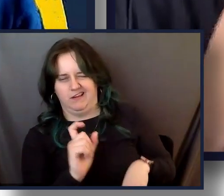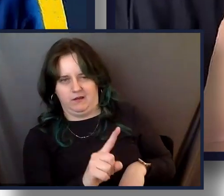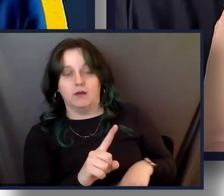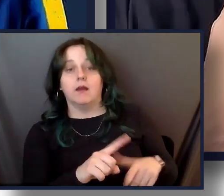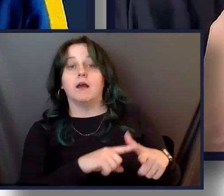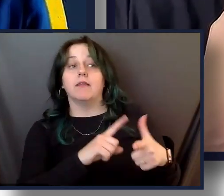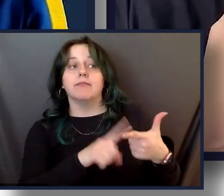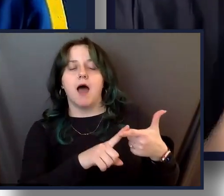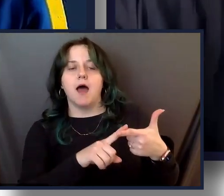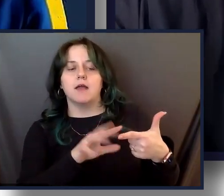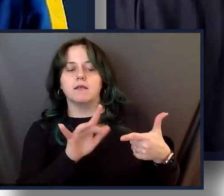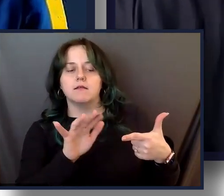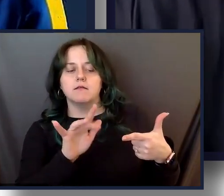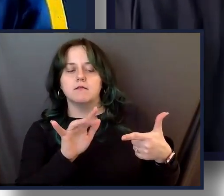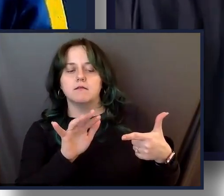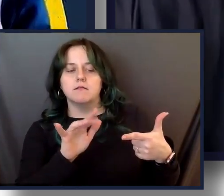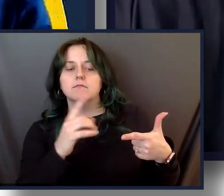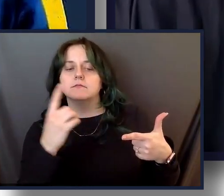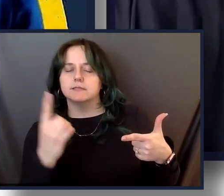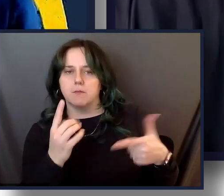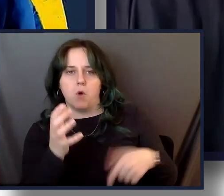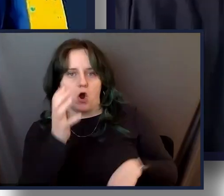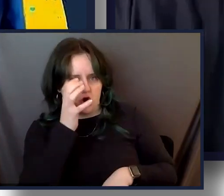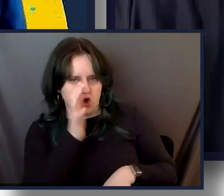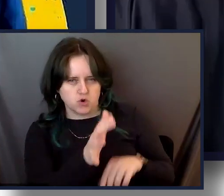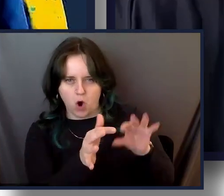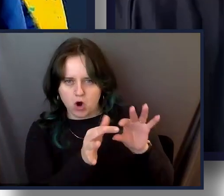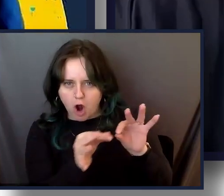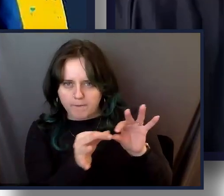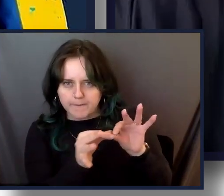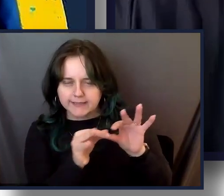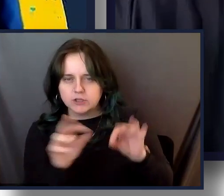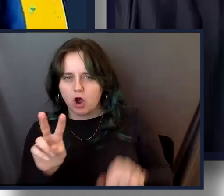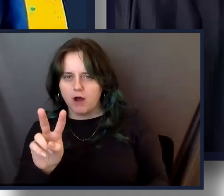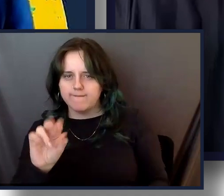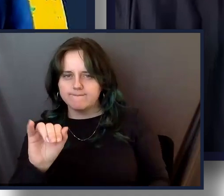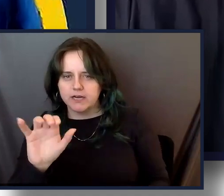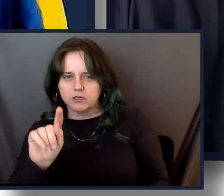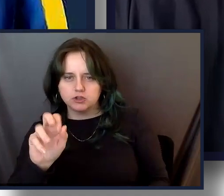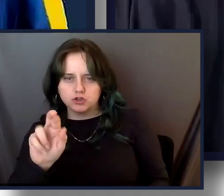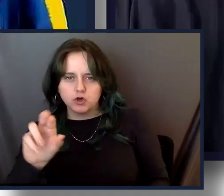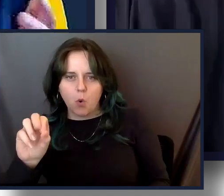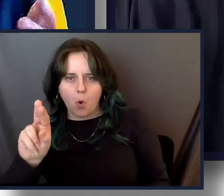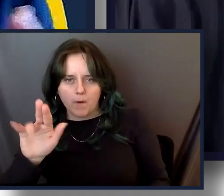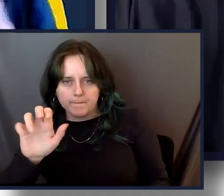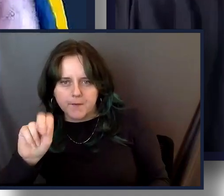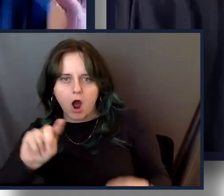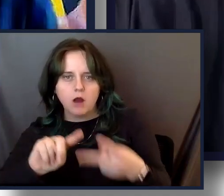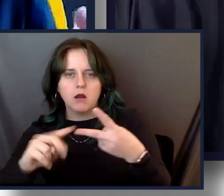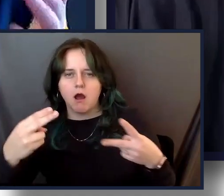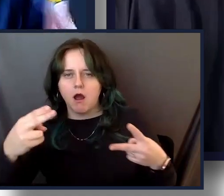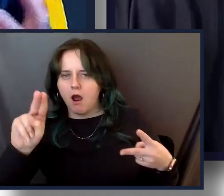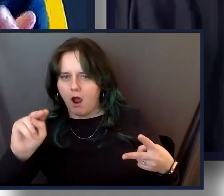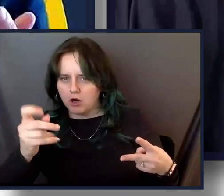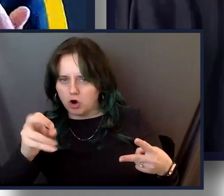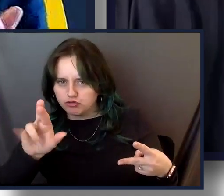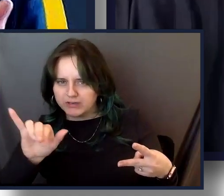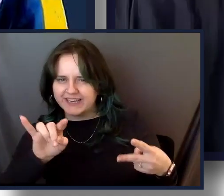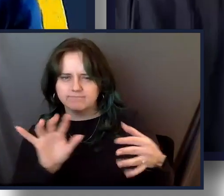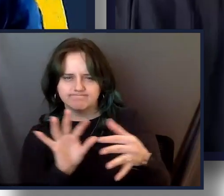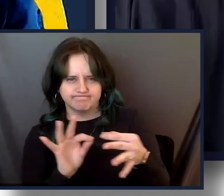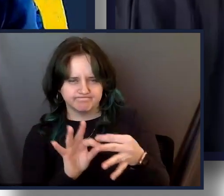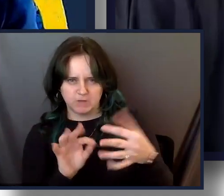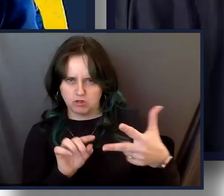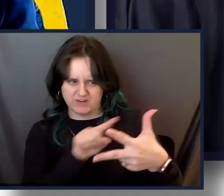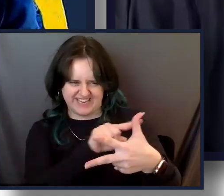hearing you in terms of your comments on Viktor Orban and Hungary. Yeah. And said there are at least three important differences